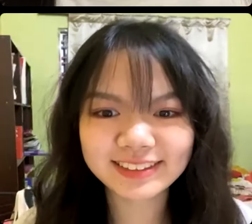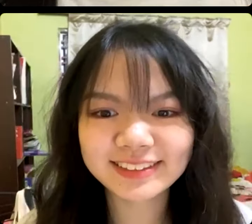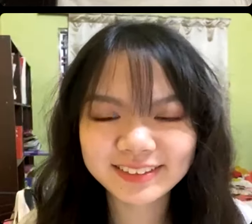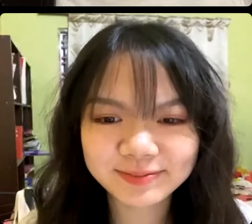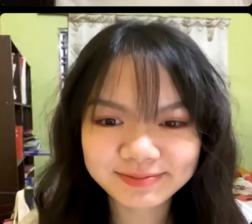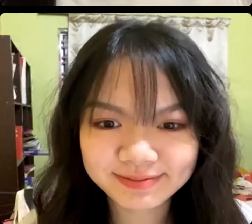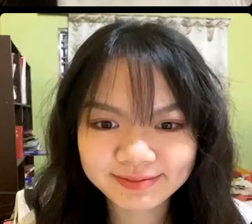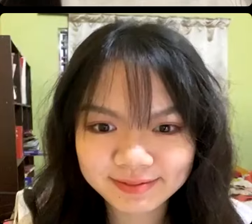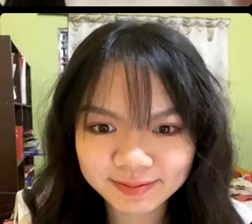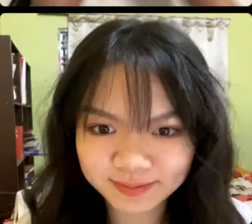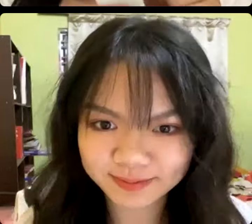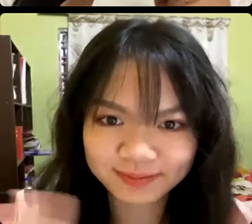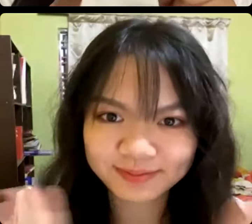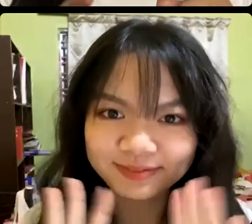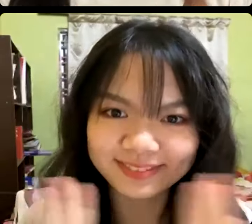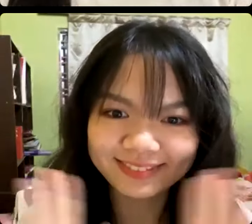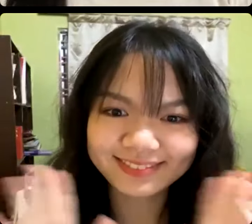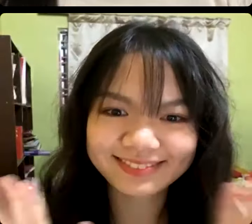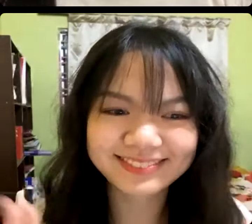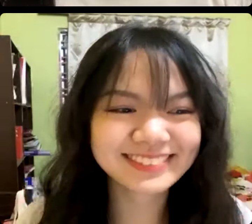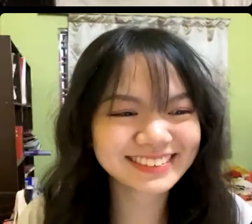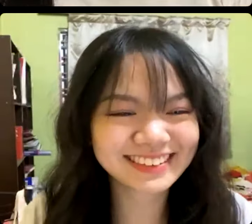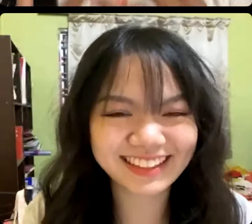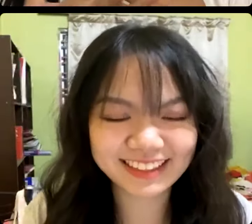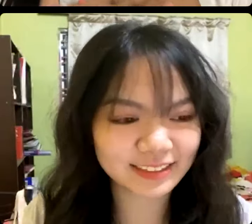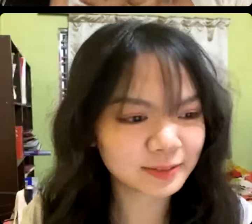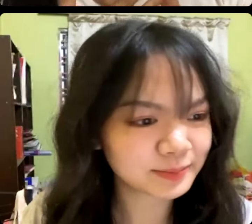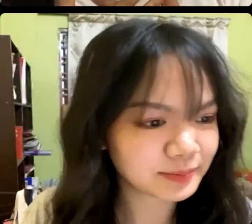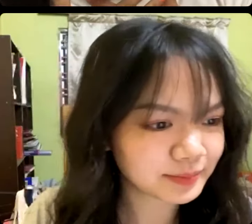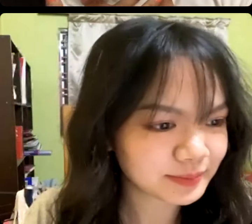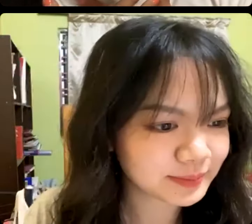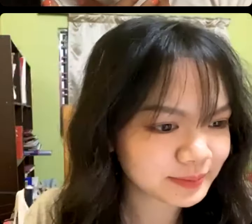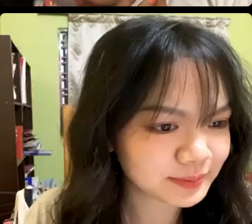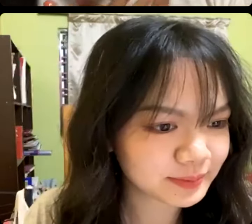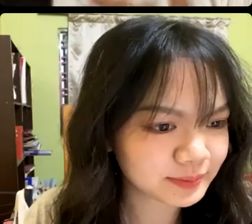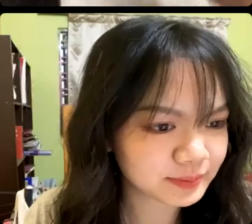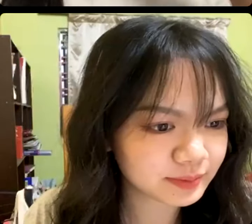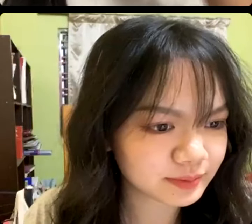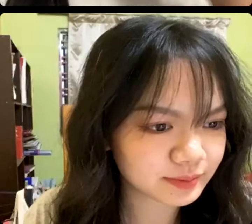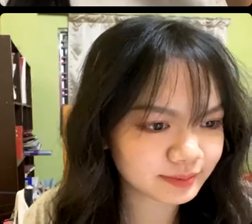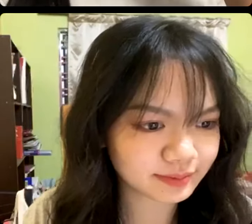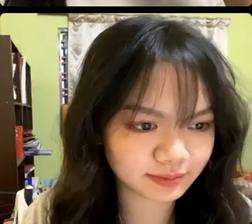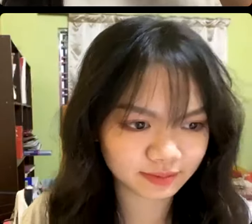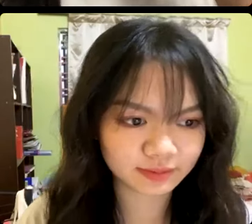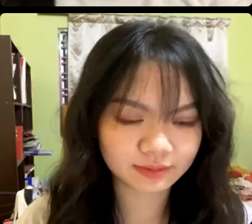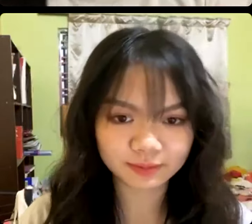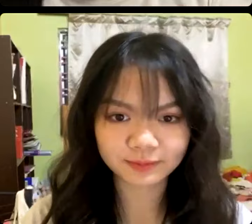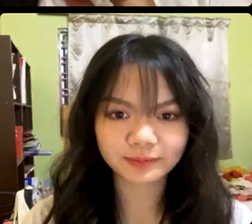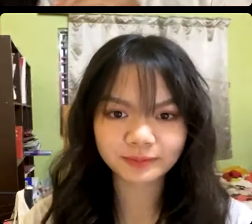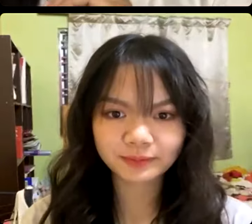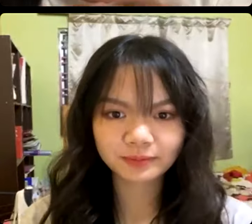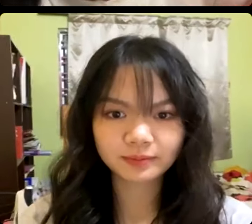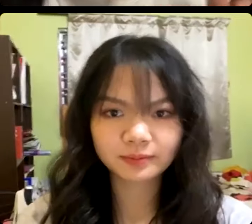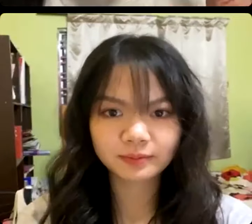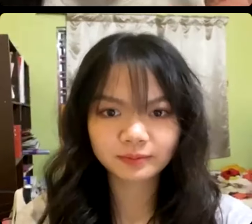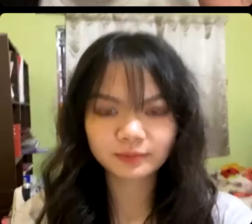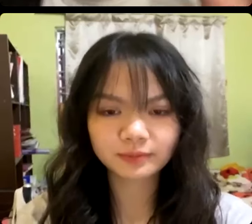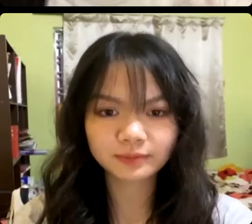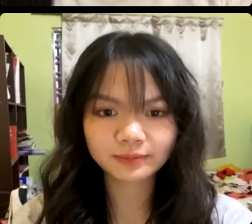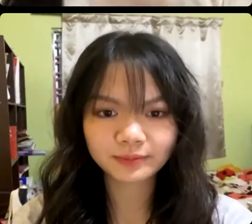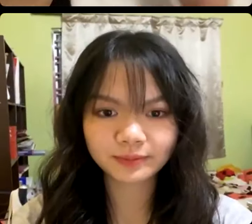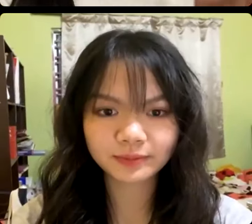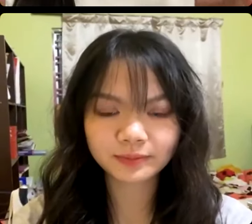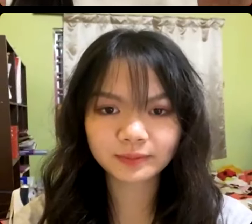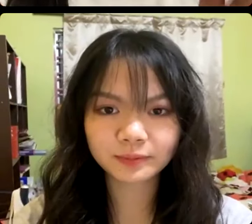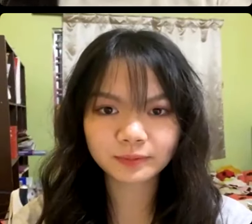Yes, thank you Felicia for introducing yourself. And of course, I belum introduce myself juga. So hello everyone here, I am Ivanka,